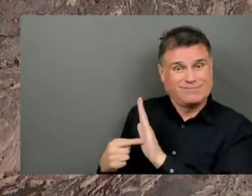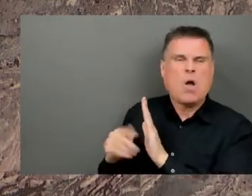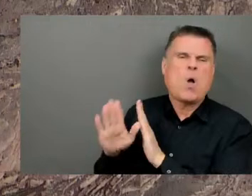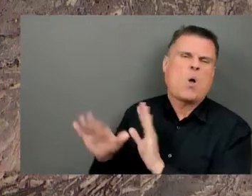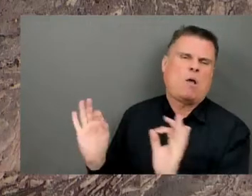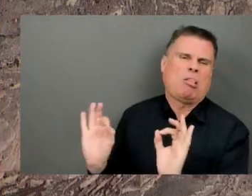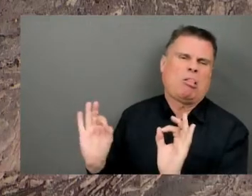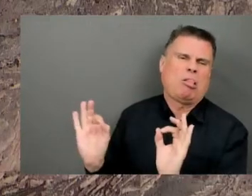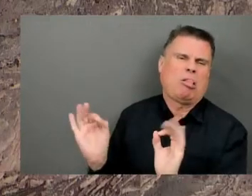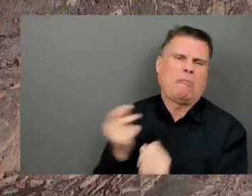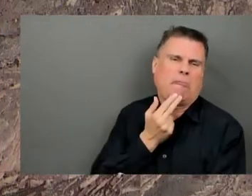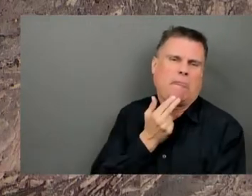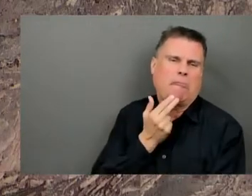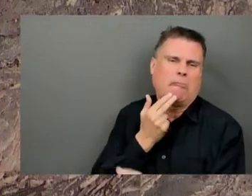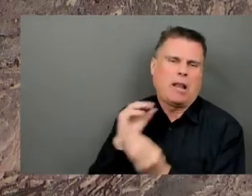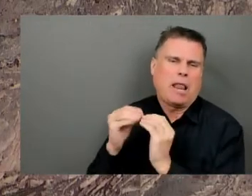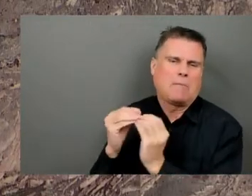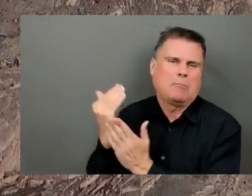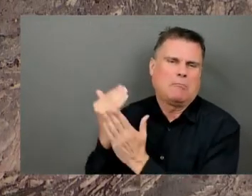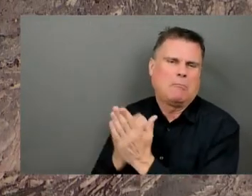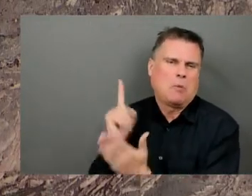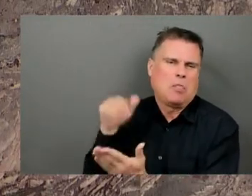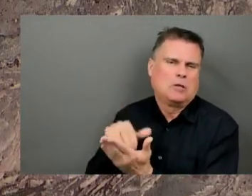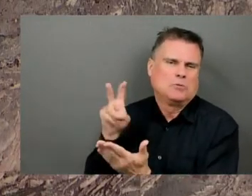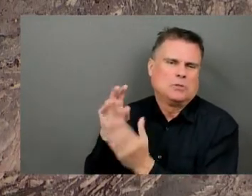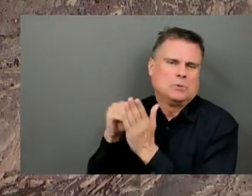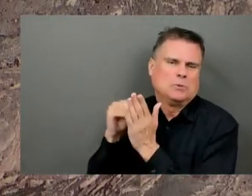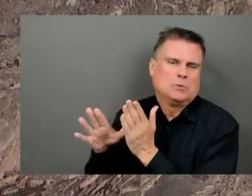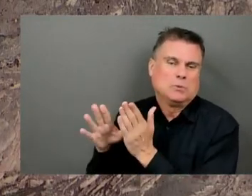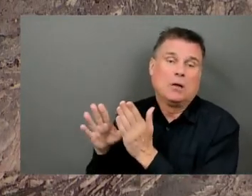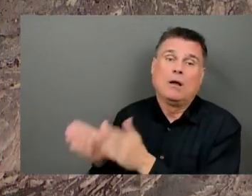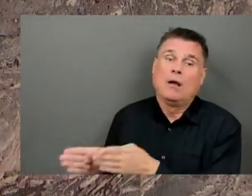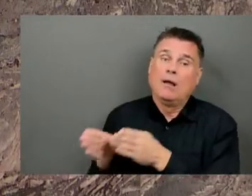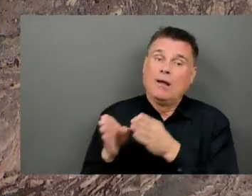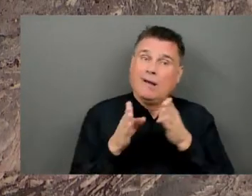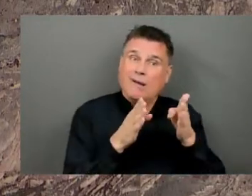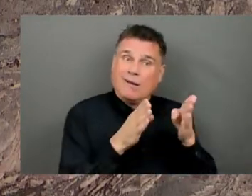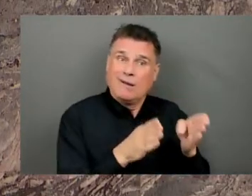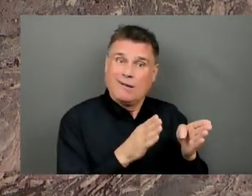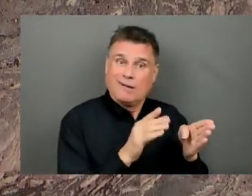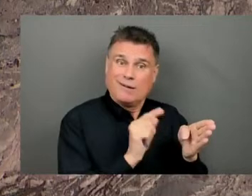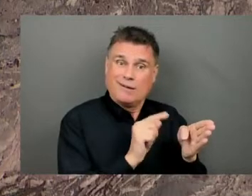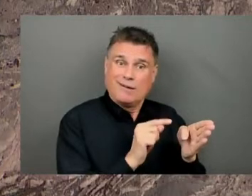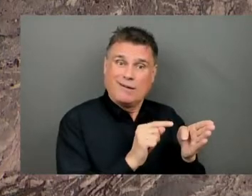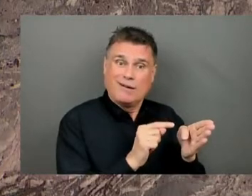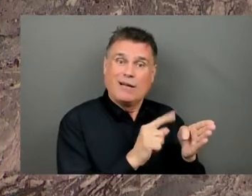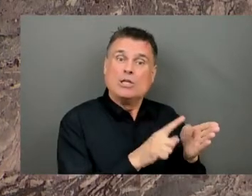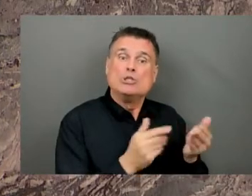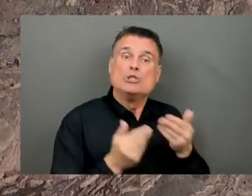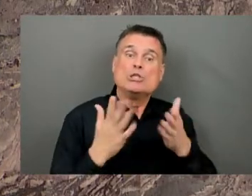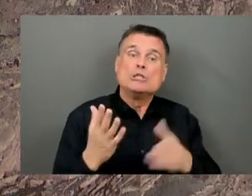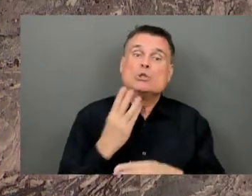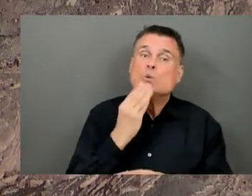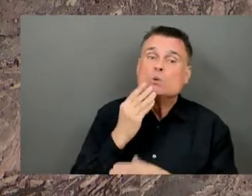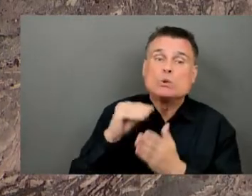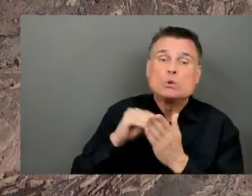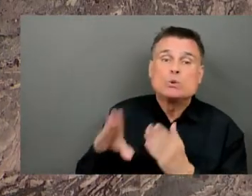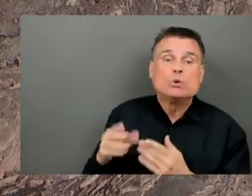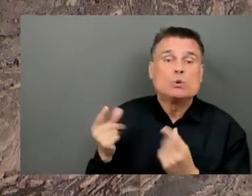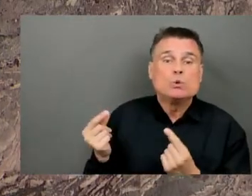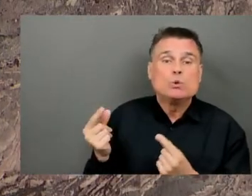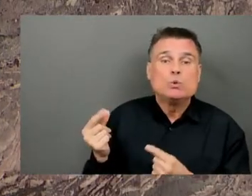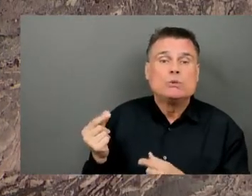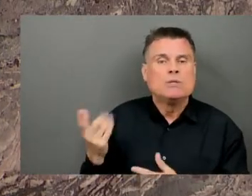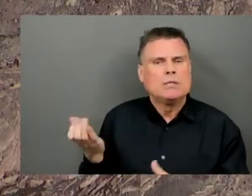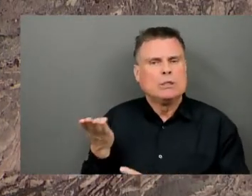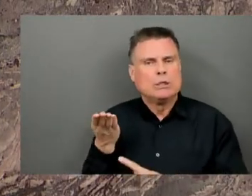Jewish students should take comfort because they can just sue the AMS. The Premier refused to show leadership and instead passed the responsibility to the AMS